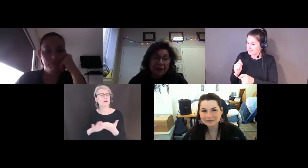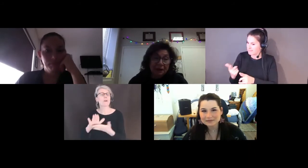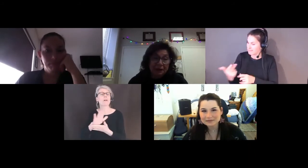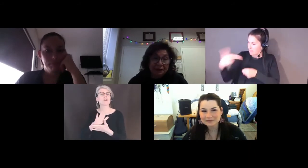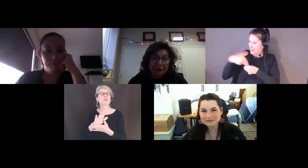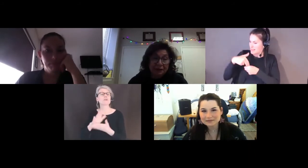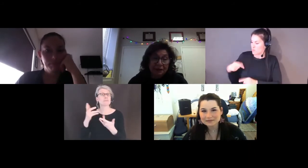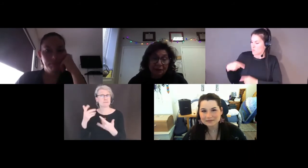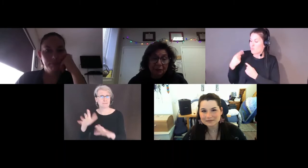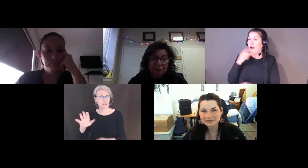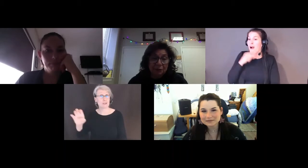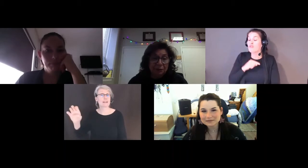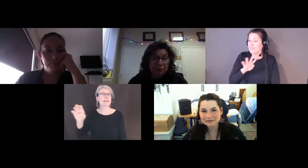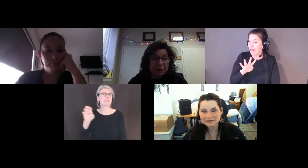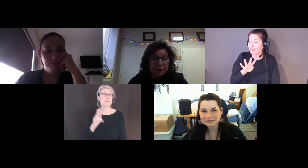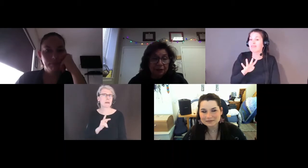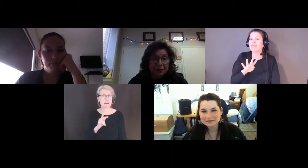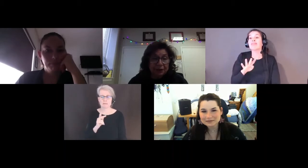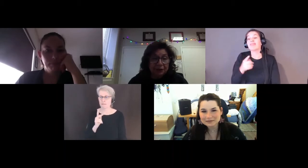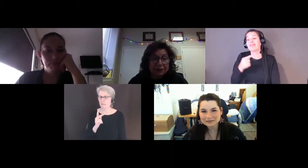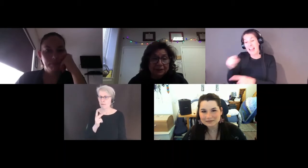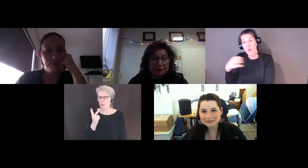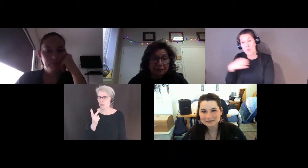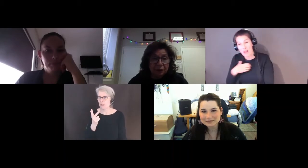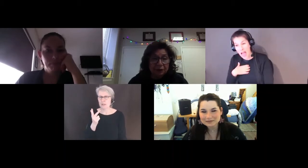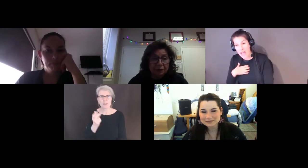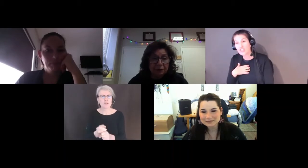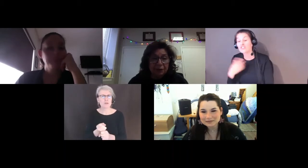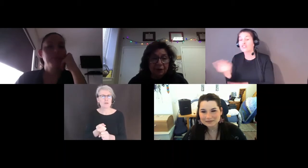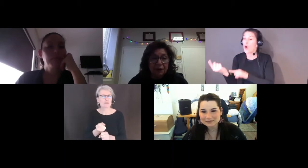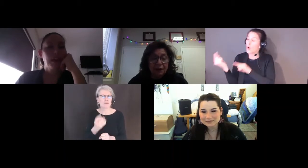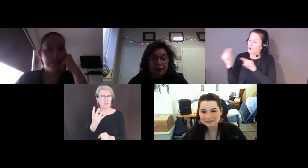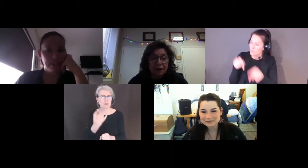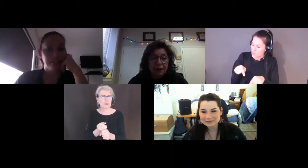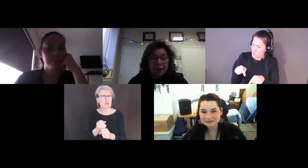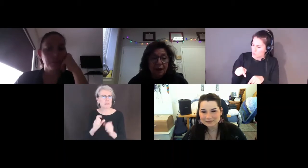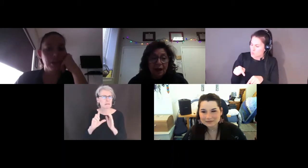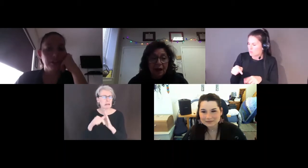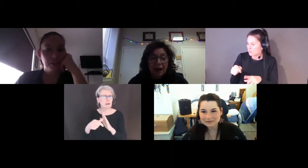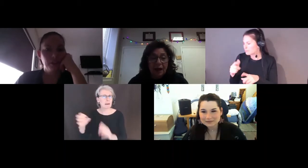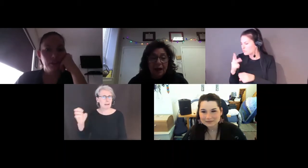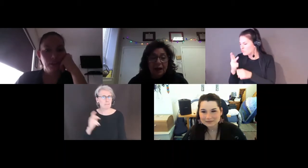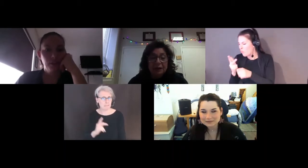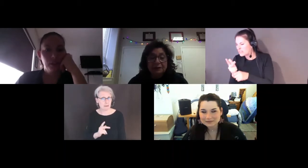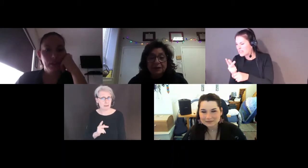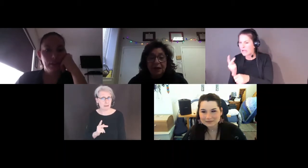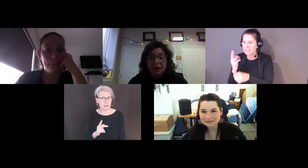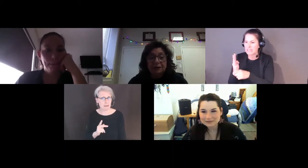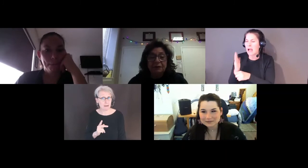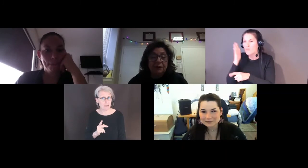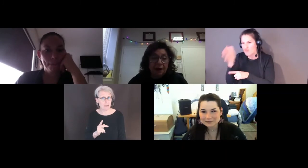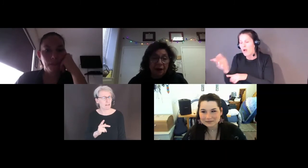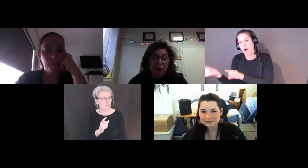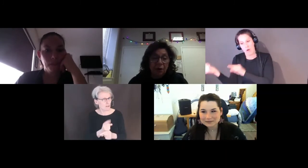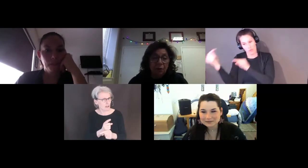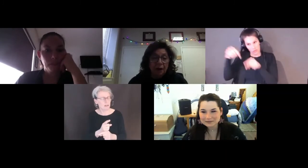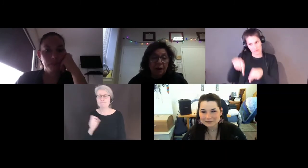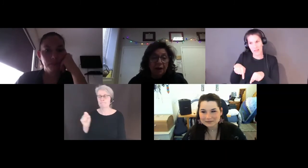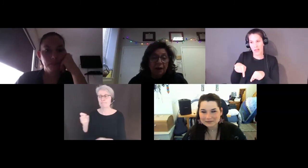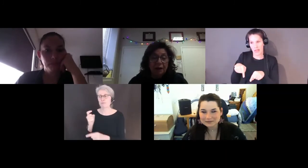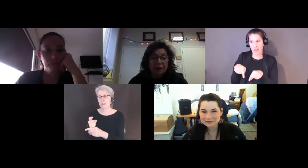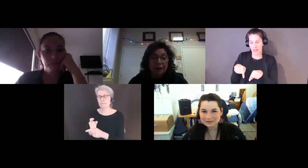came back about 3 years later, Lindsay, 4 years, Yes, that's right. and is